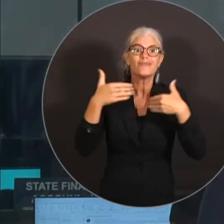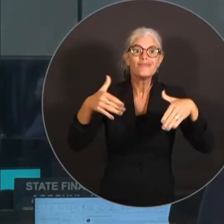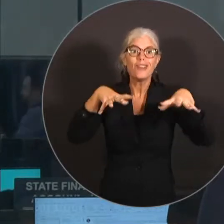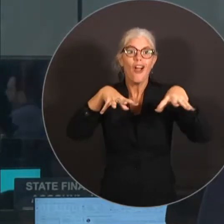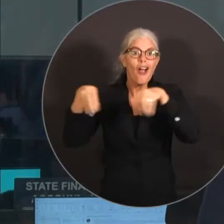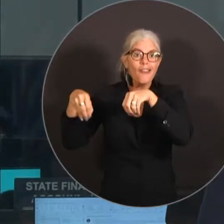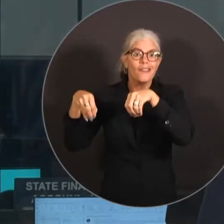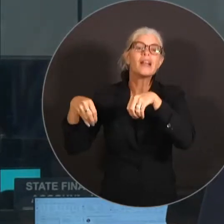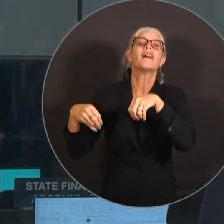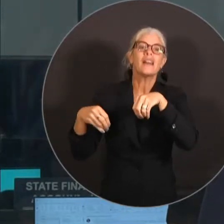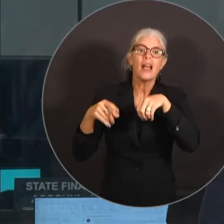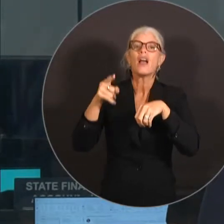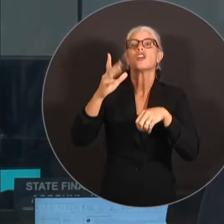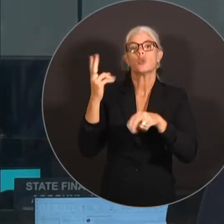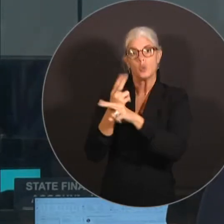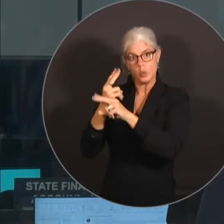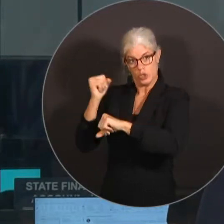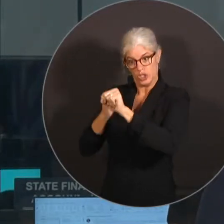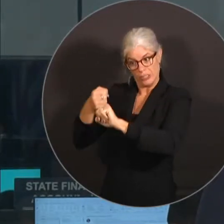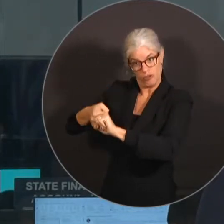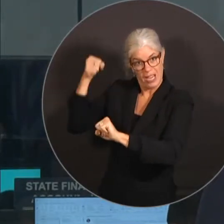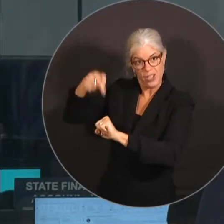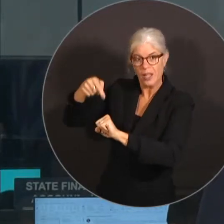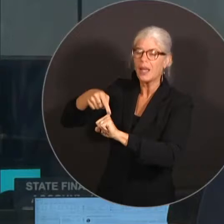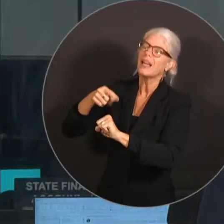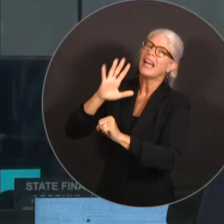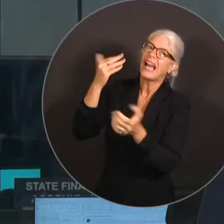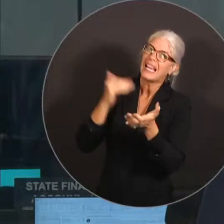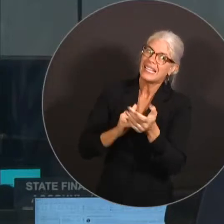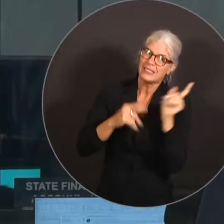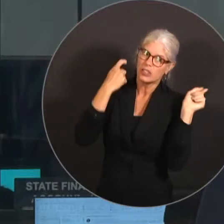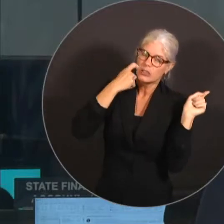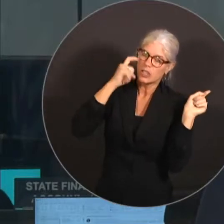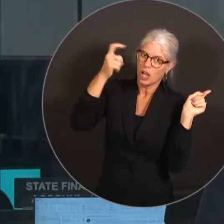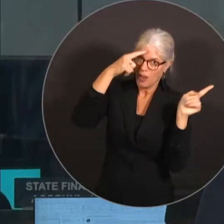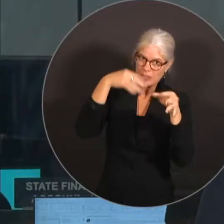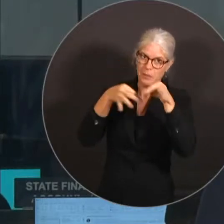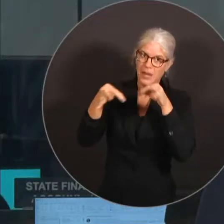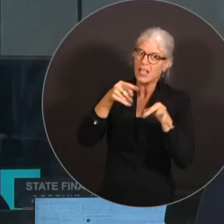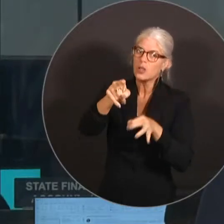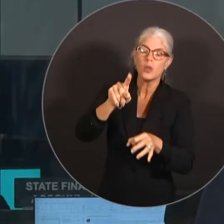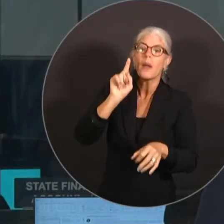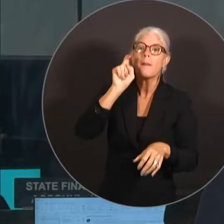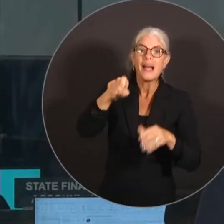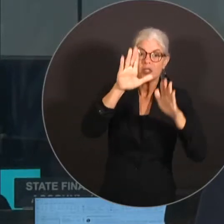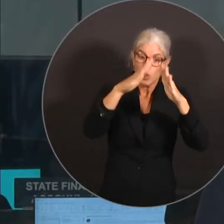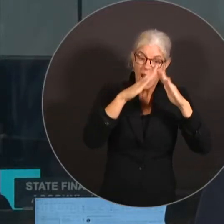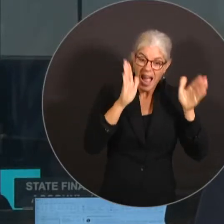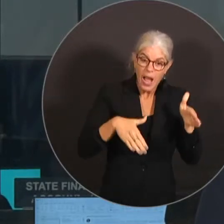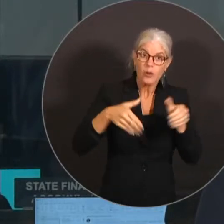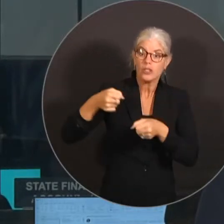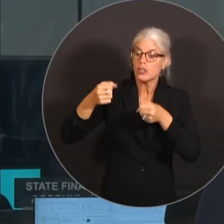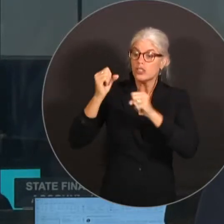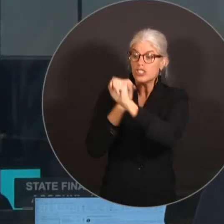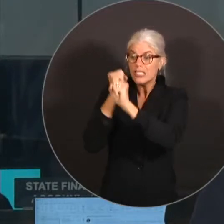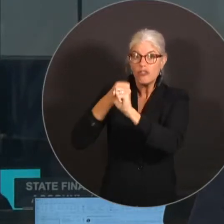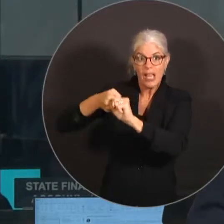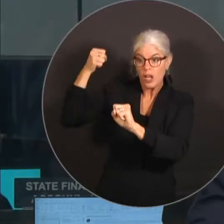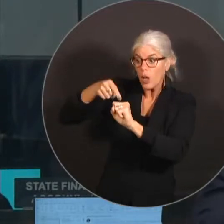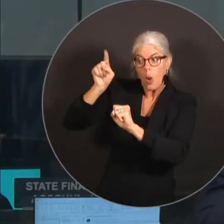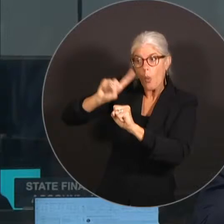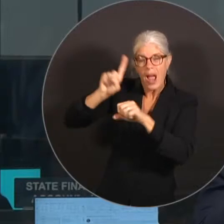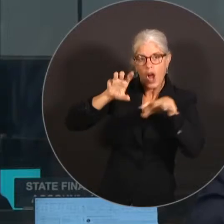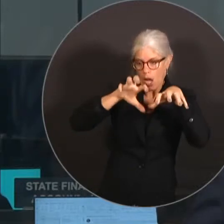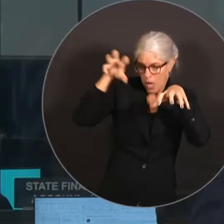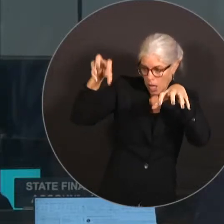use it safely. You've heard the governor and myself say this. Keep it 20 feet away from the doors and windows of your home.